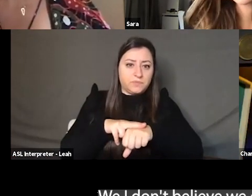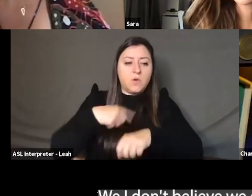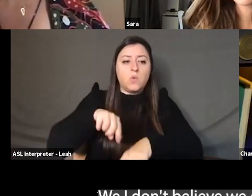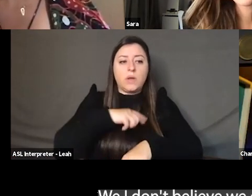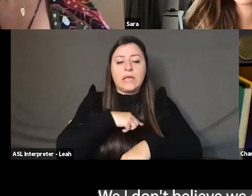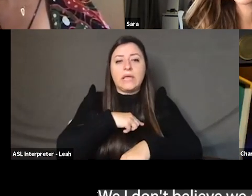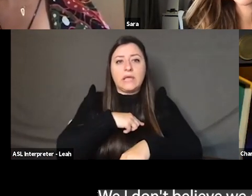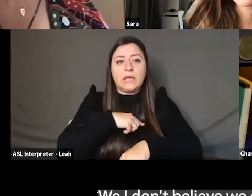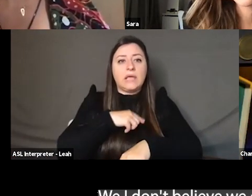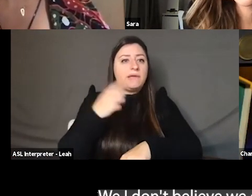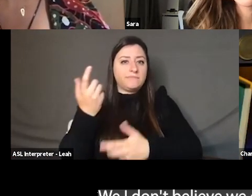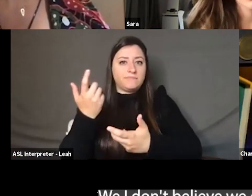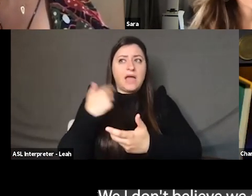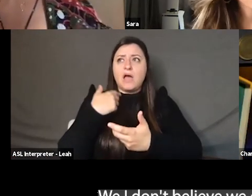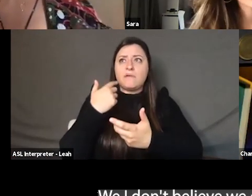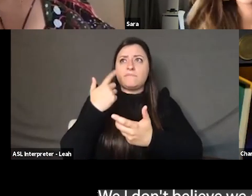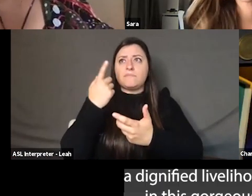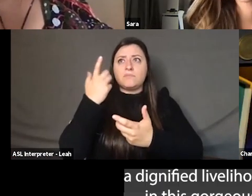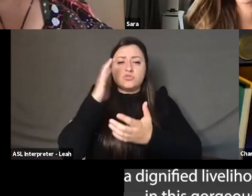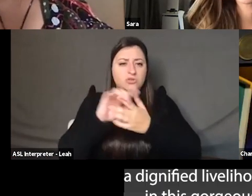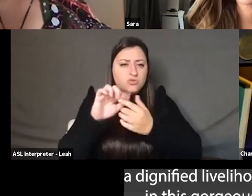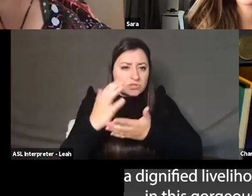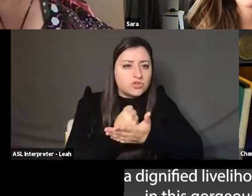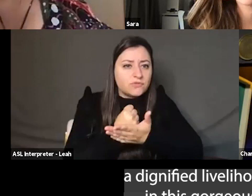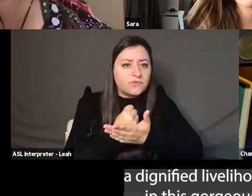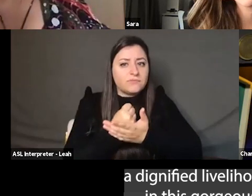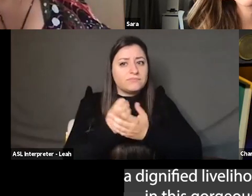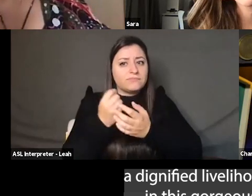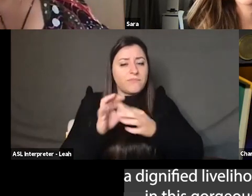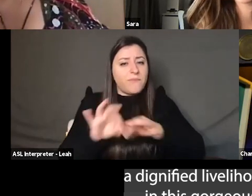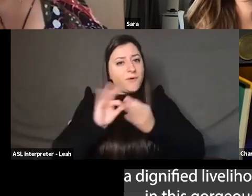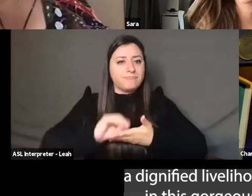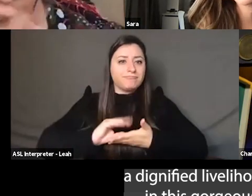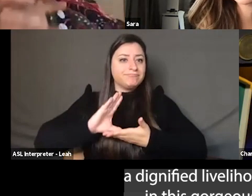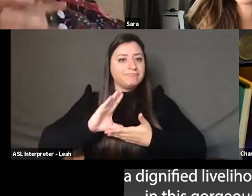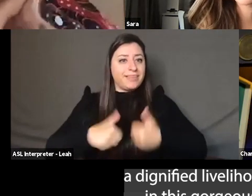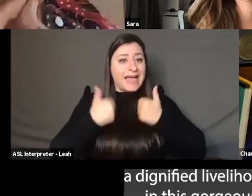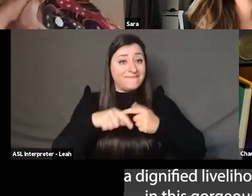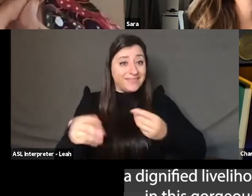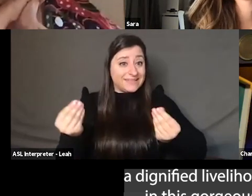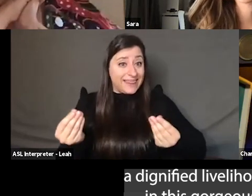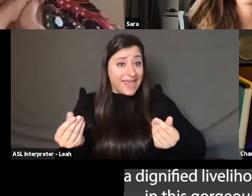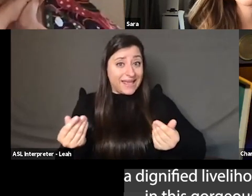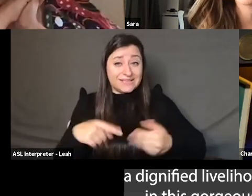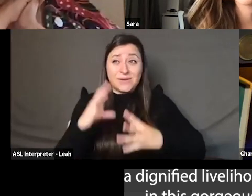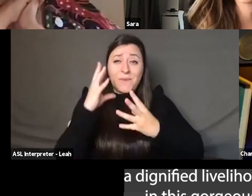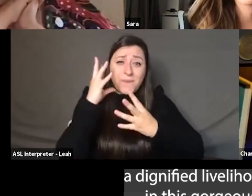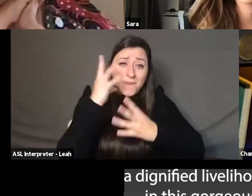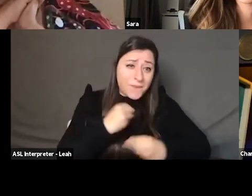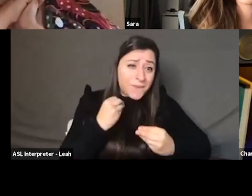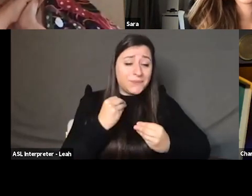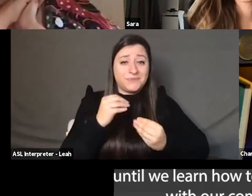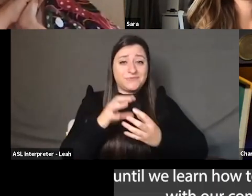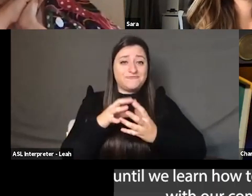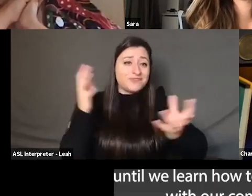I don't believe we can deserve to live a dignified livelihood in this land, in this gorgeously rich